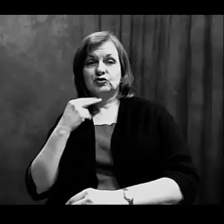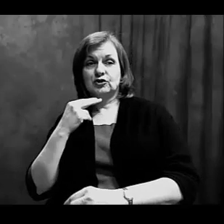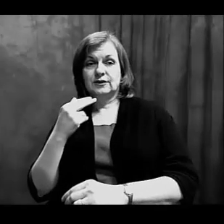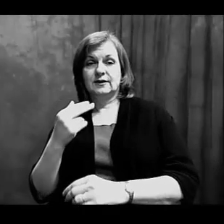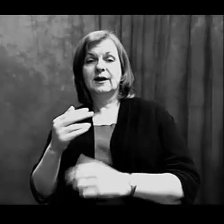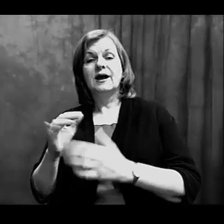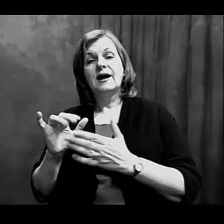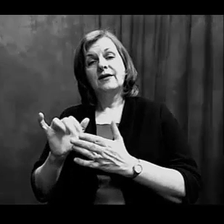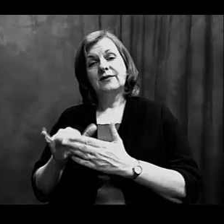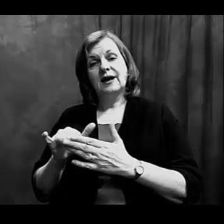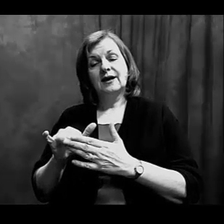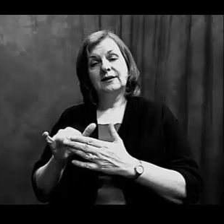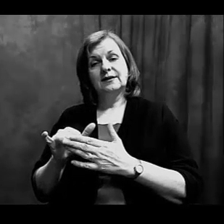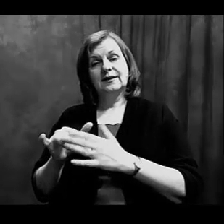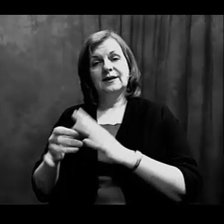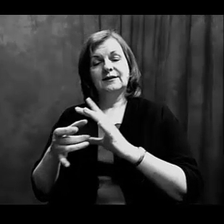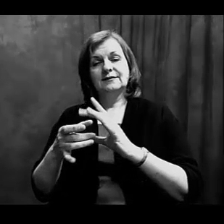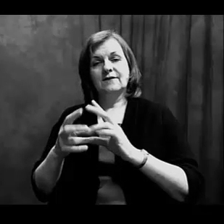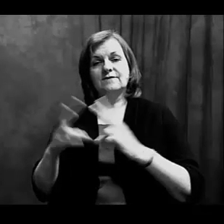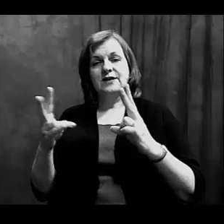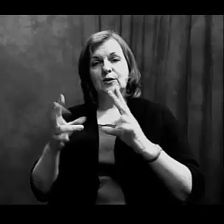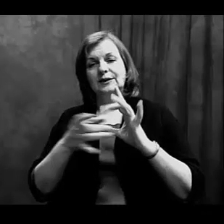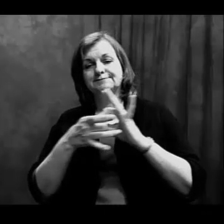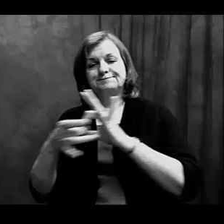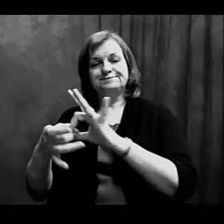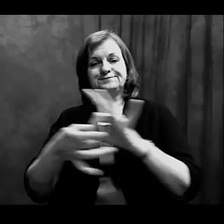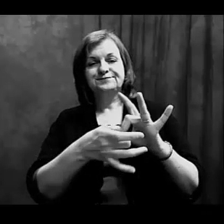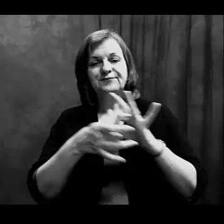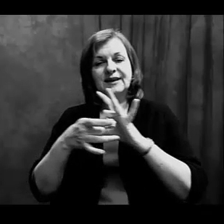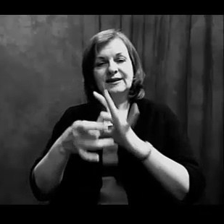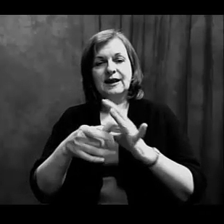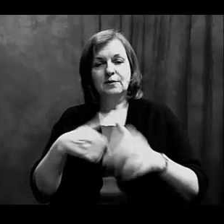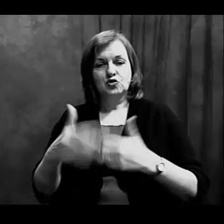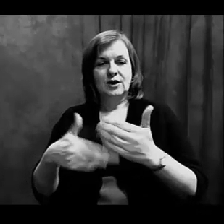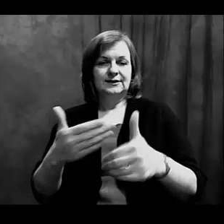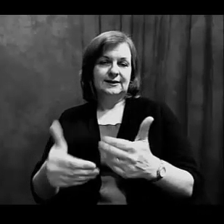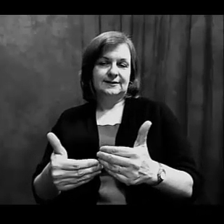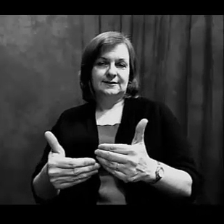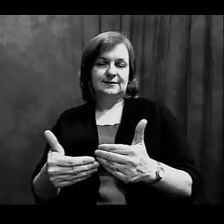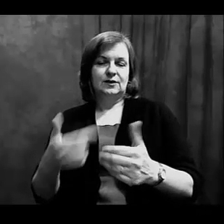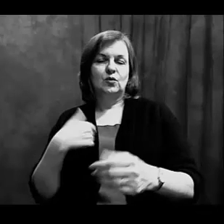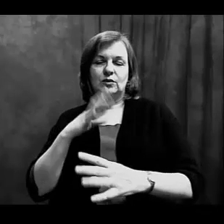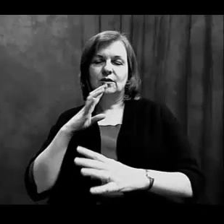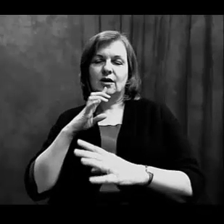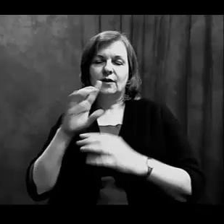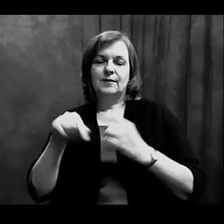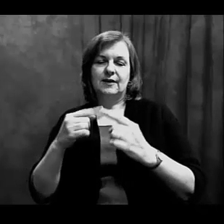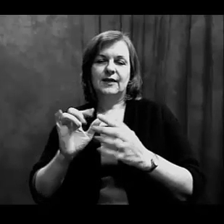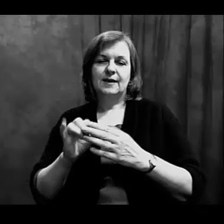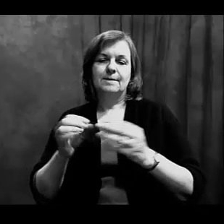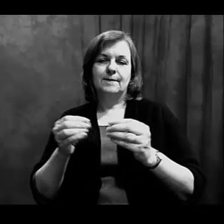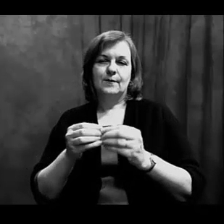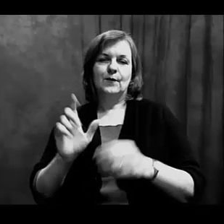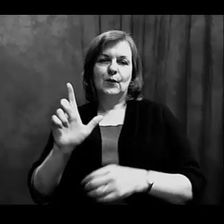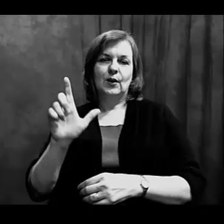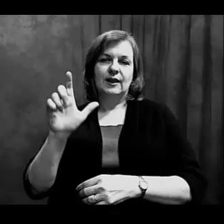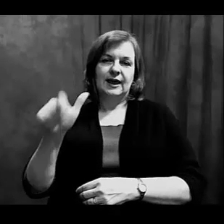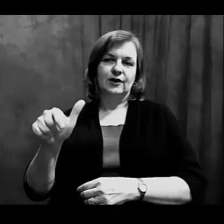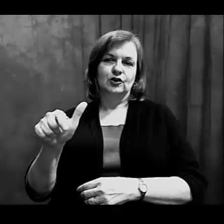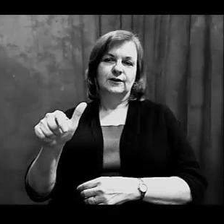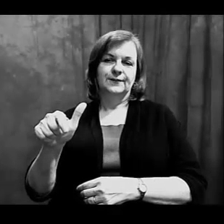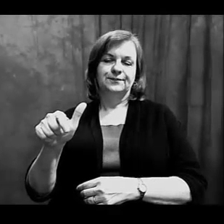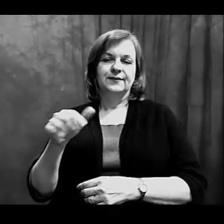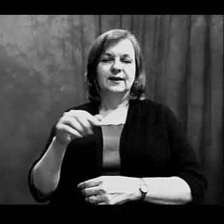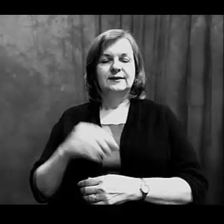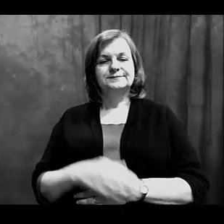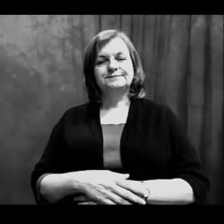to build sugars again. This is a very connected process, right? This is something that we will talk about a lot